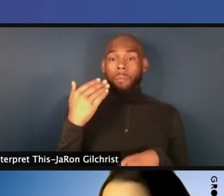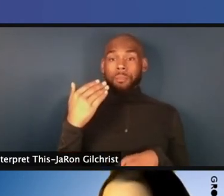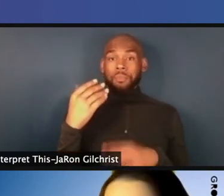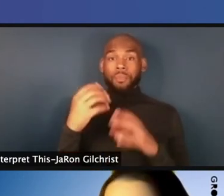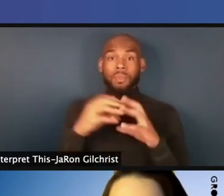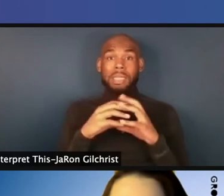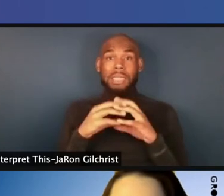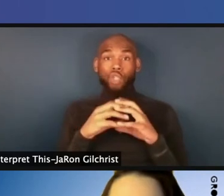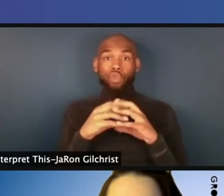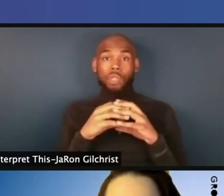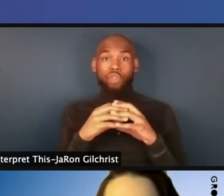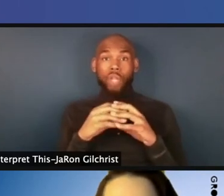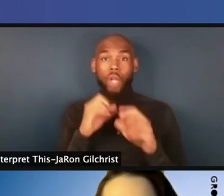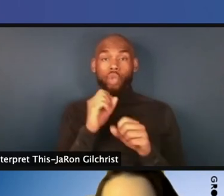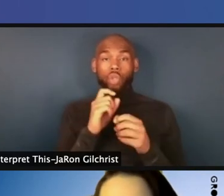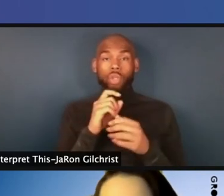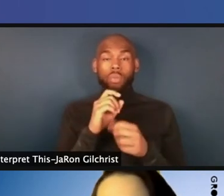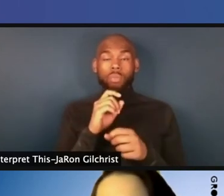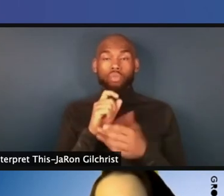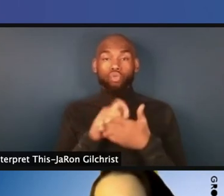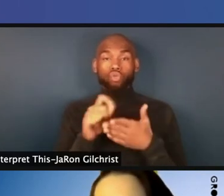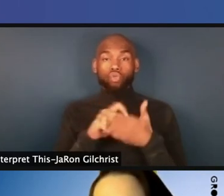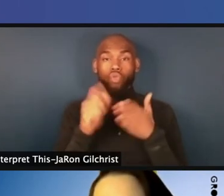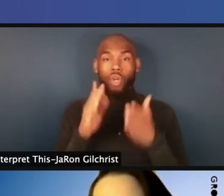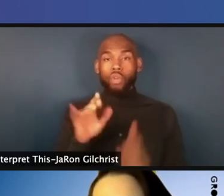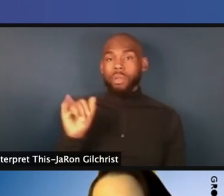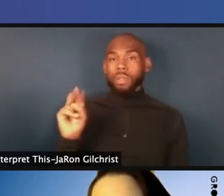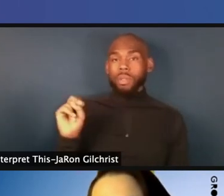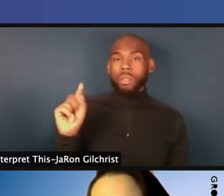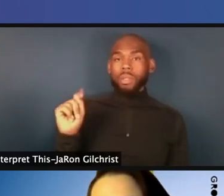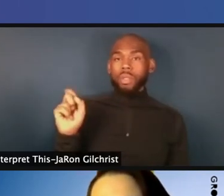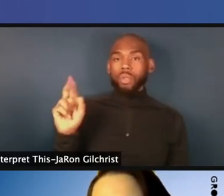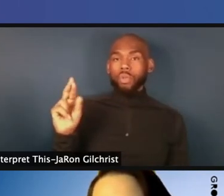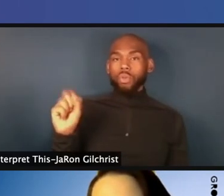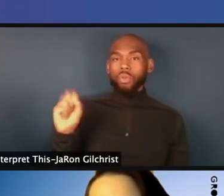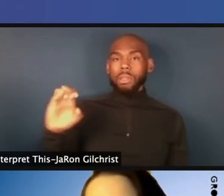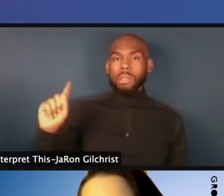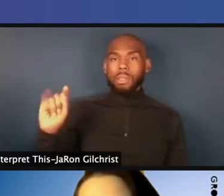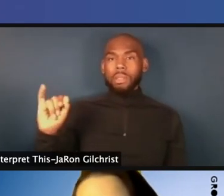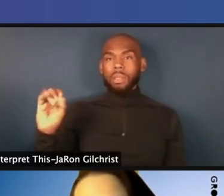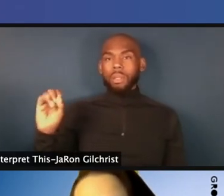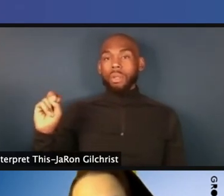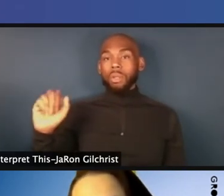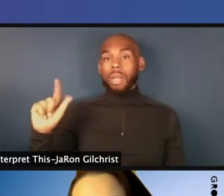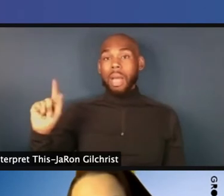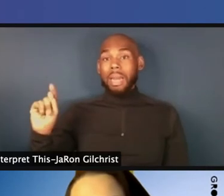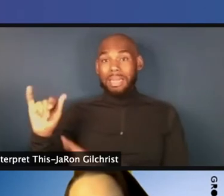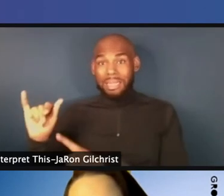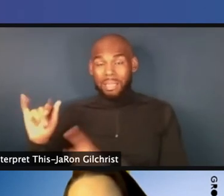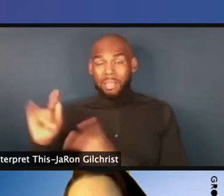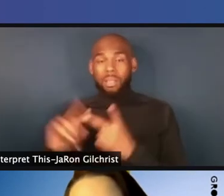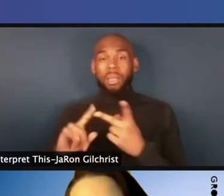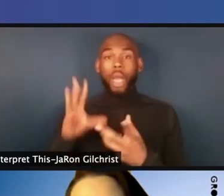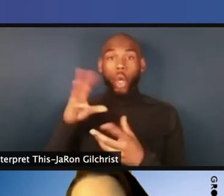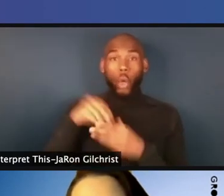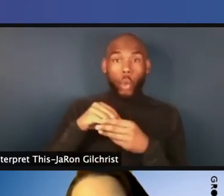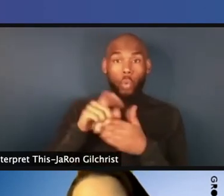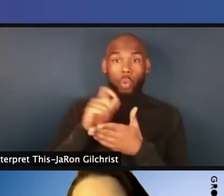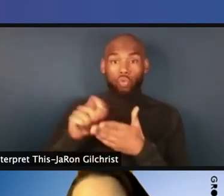intersectionality writers and, you know, to Tara's point, inclusion writers. And every